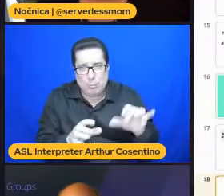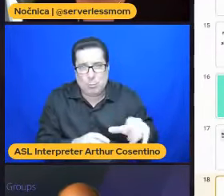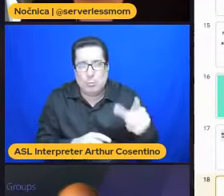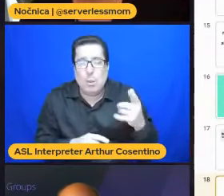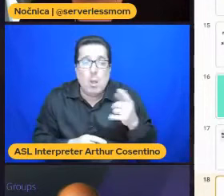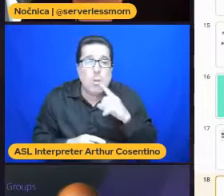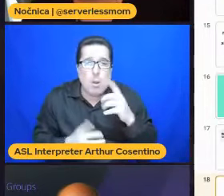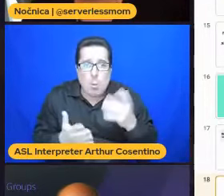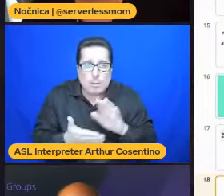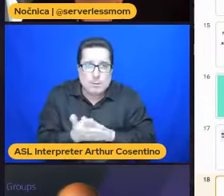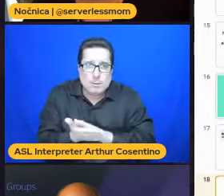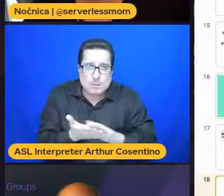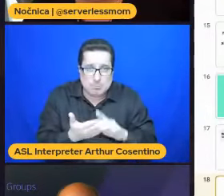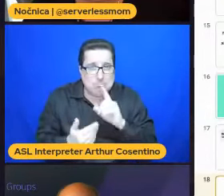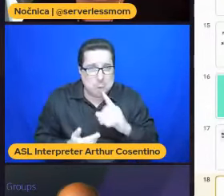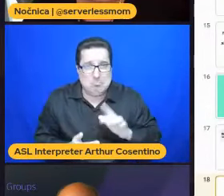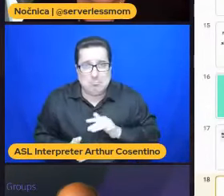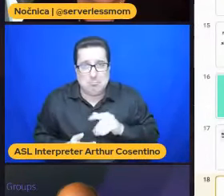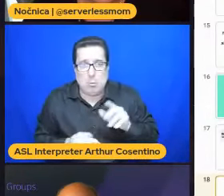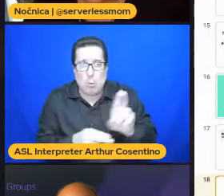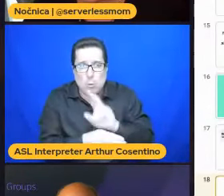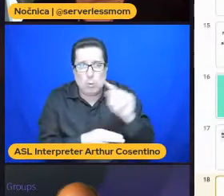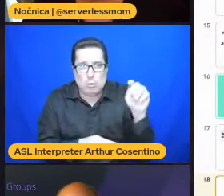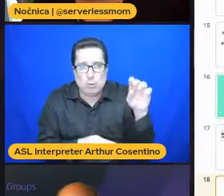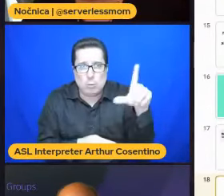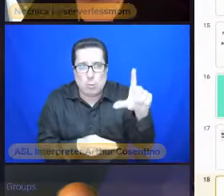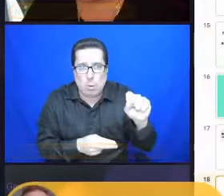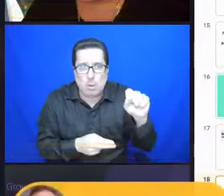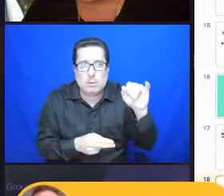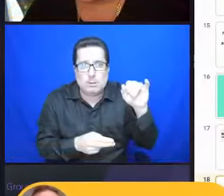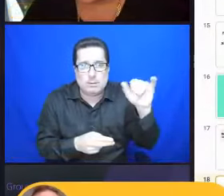really nice is to use tools like